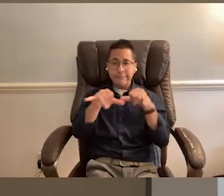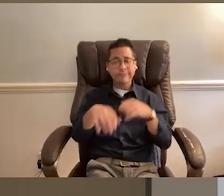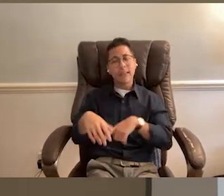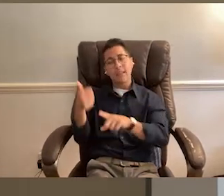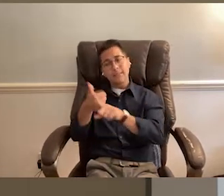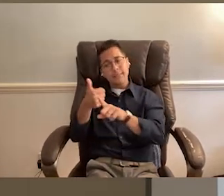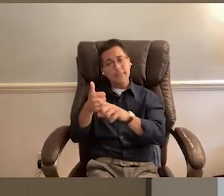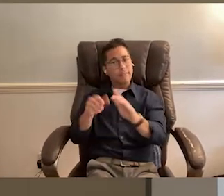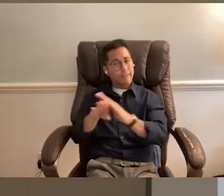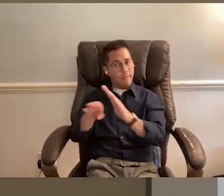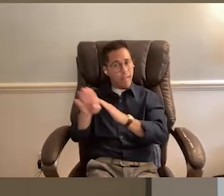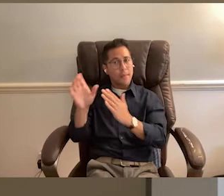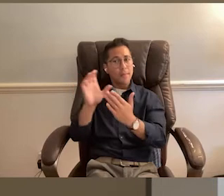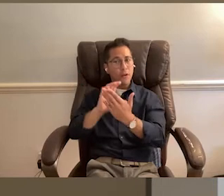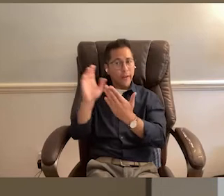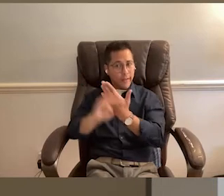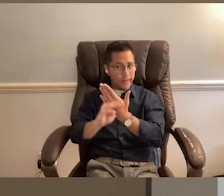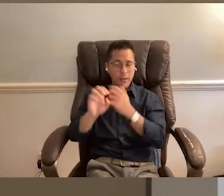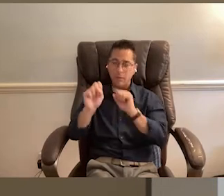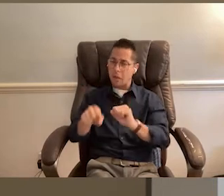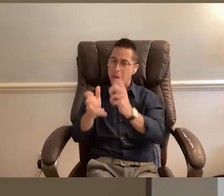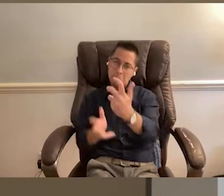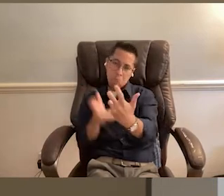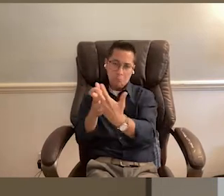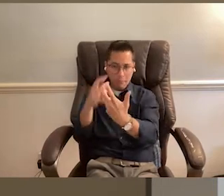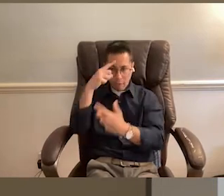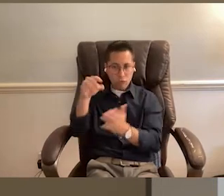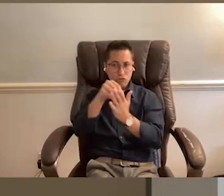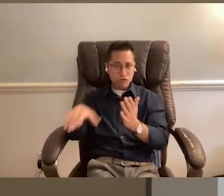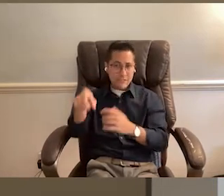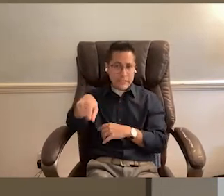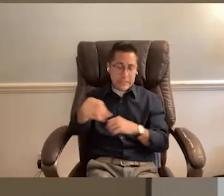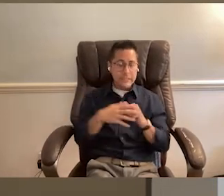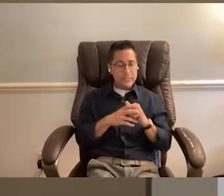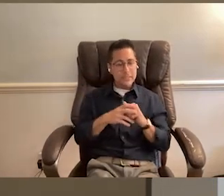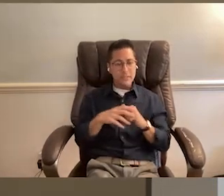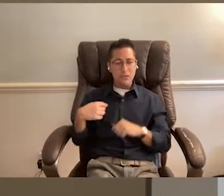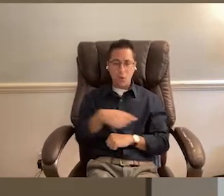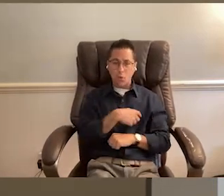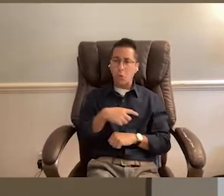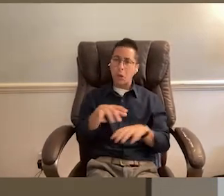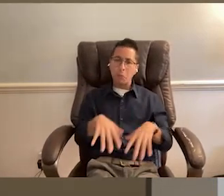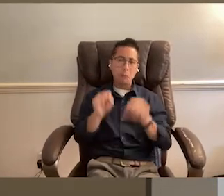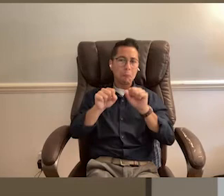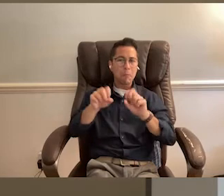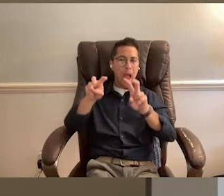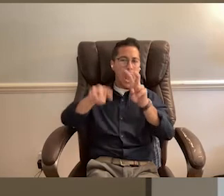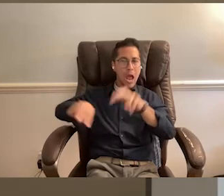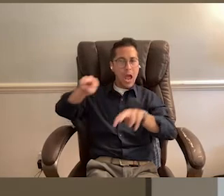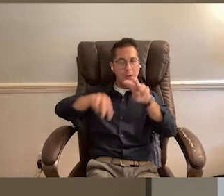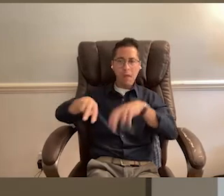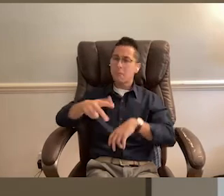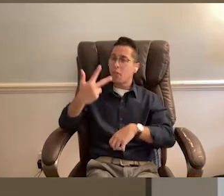your classes? What do you do if you're lost? What resources are available to you? What fun stuff is there to do on campus? All that kind of stuff. And then in the